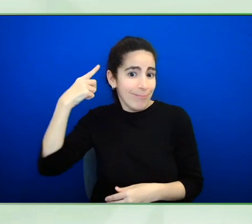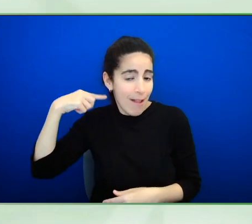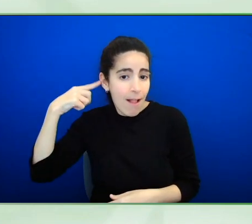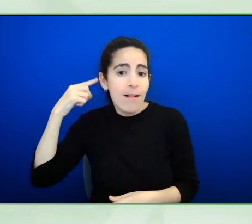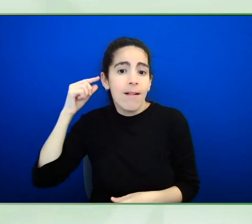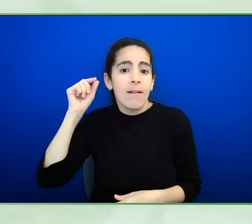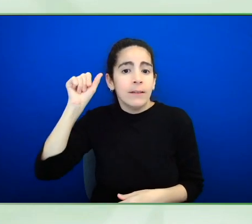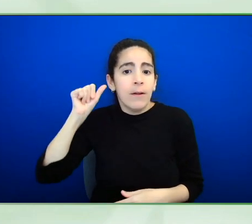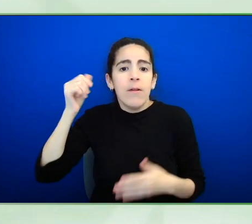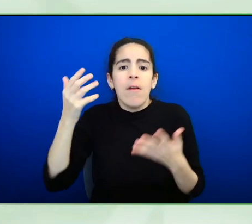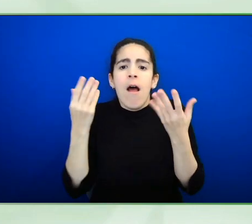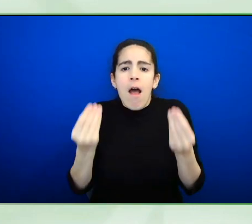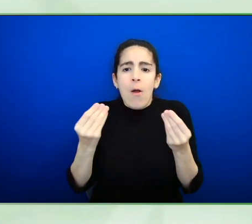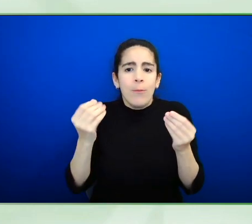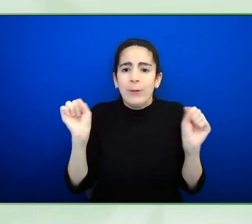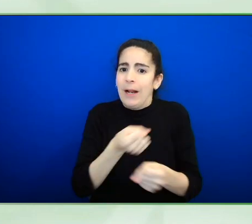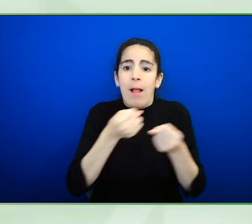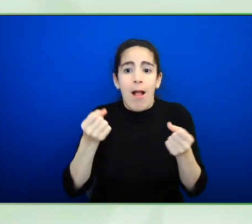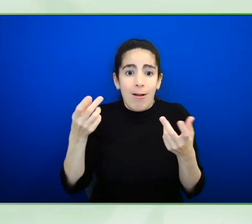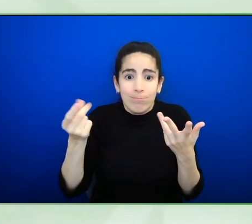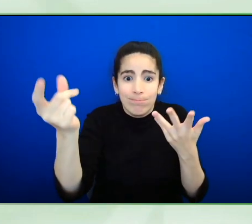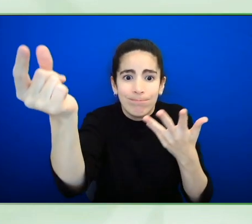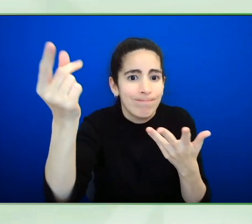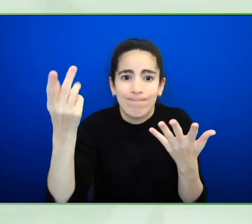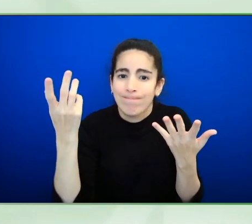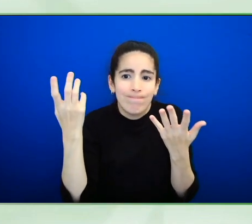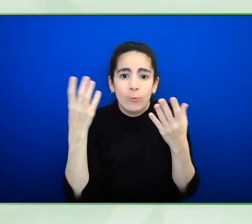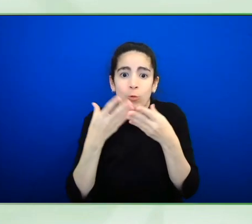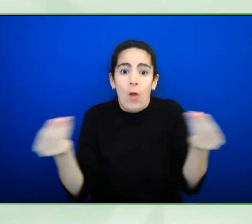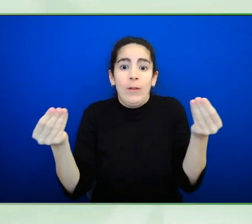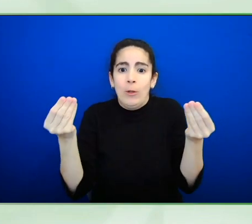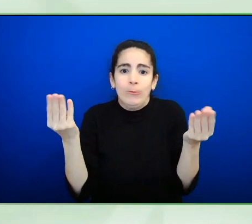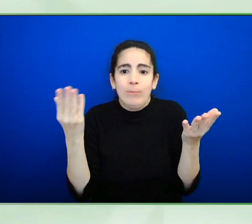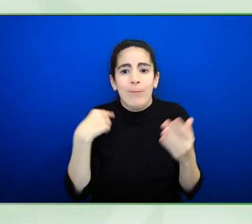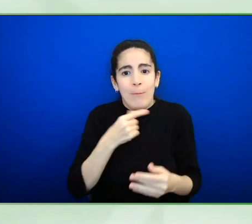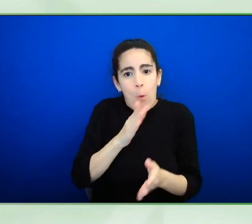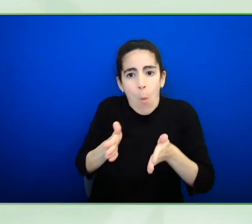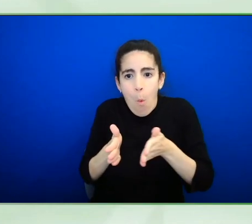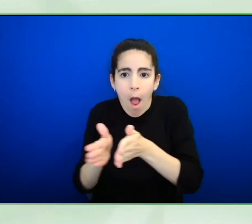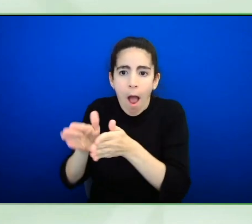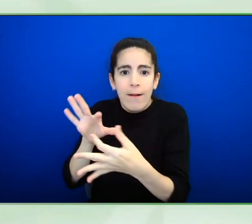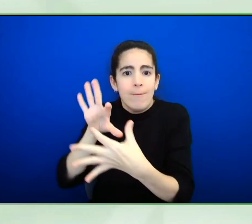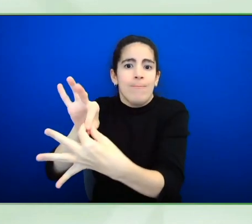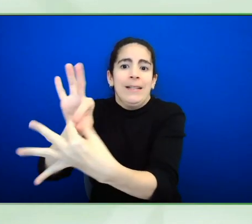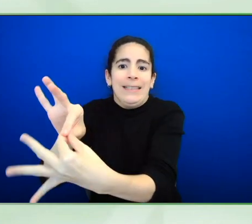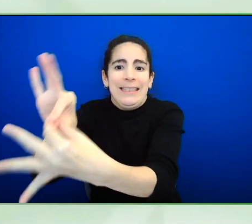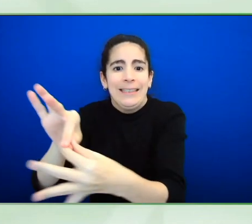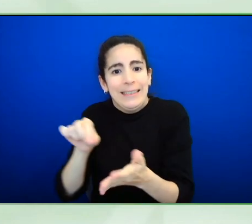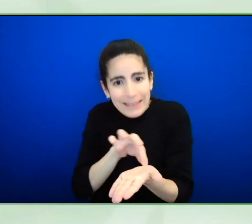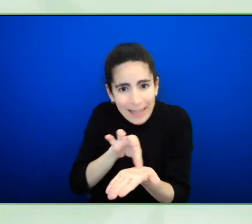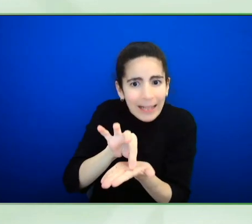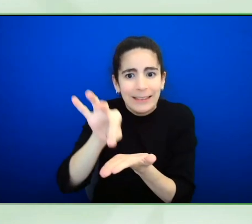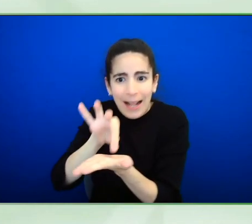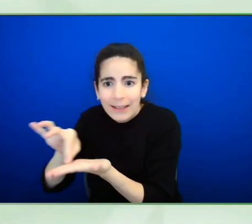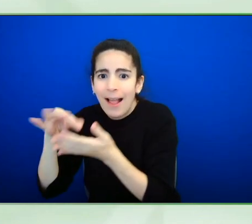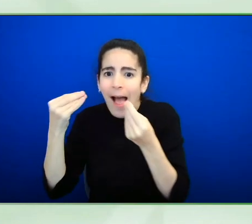about it. It's not possible to see all the people with hearing loss in Peru. That's not possible. So yes. Thank you very much. So